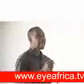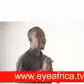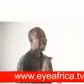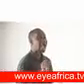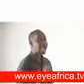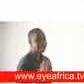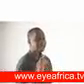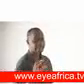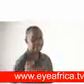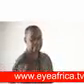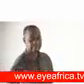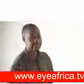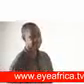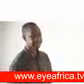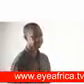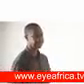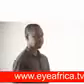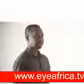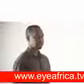etc.